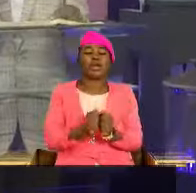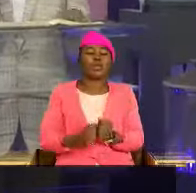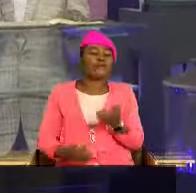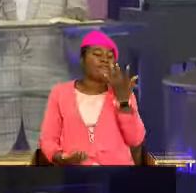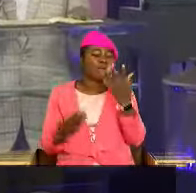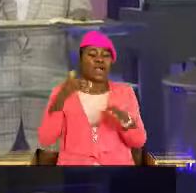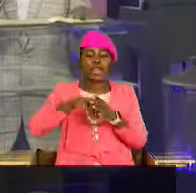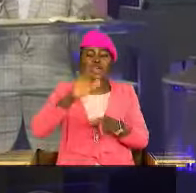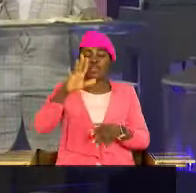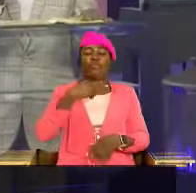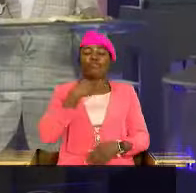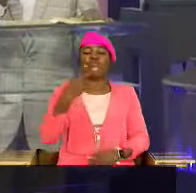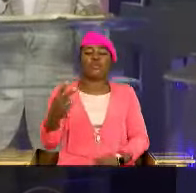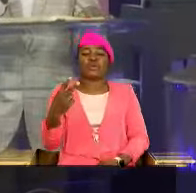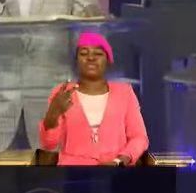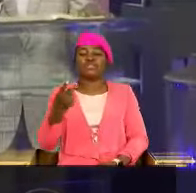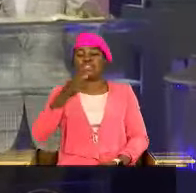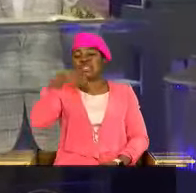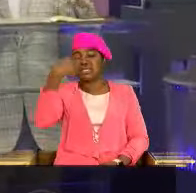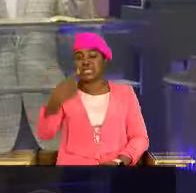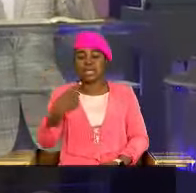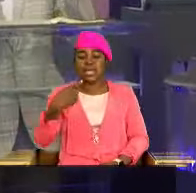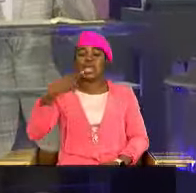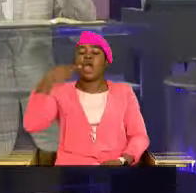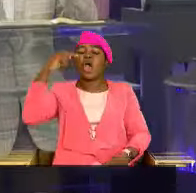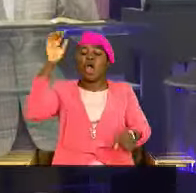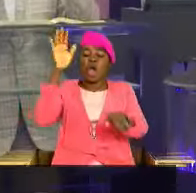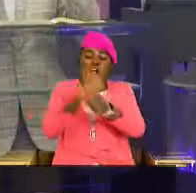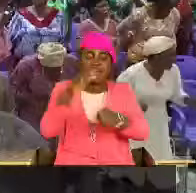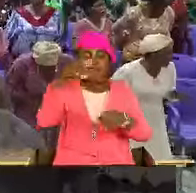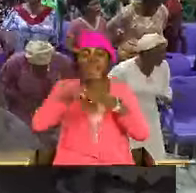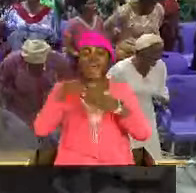say Covenant in the blood of